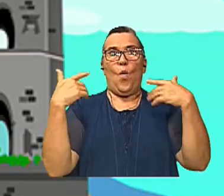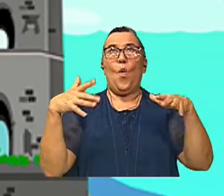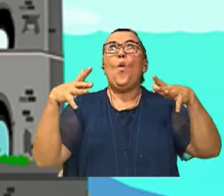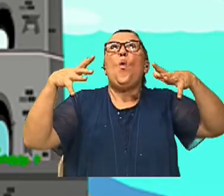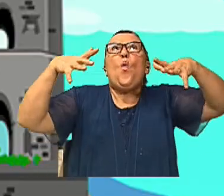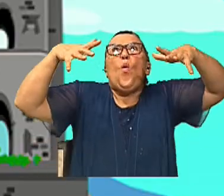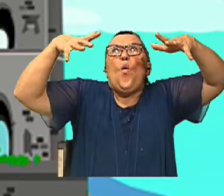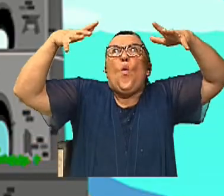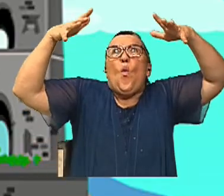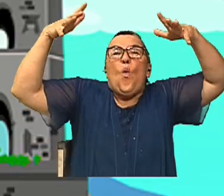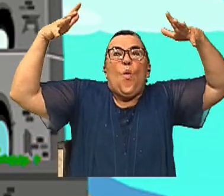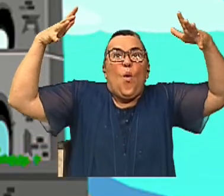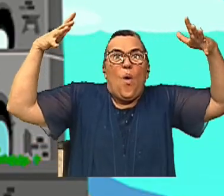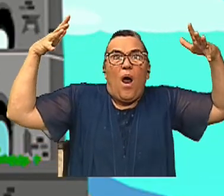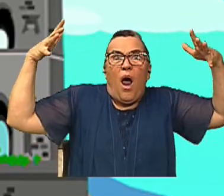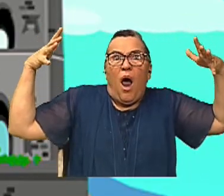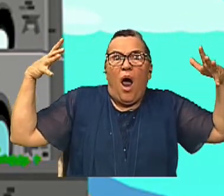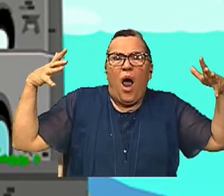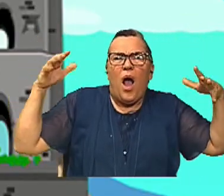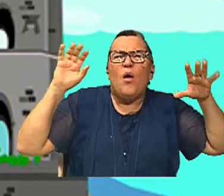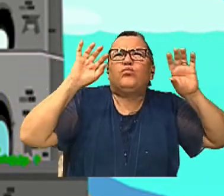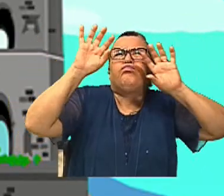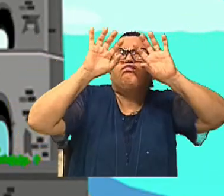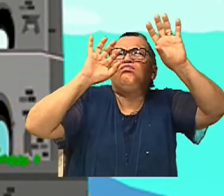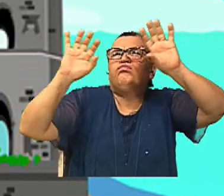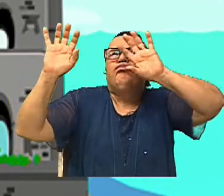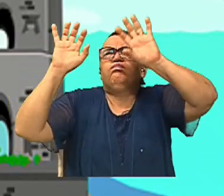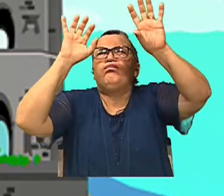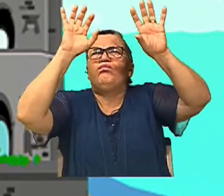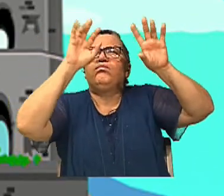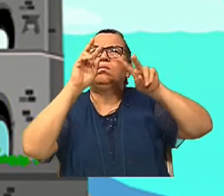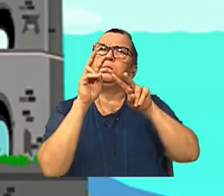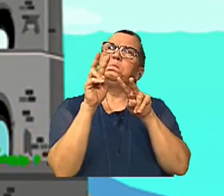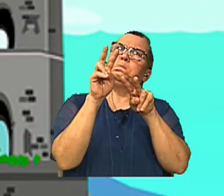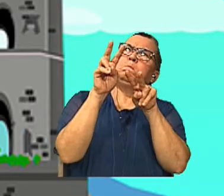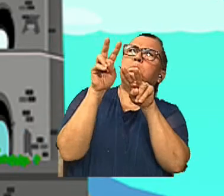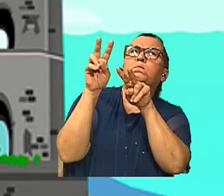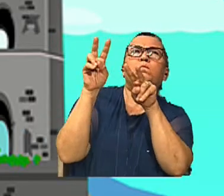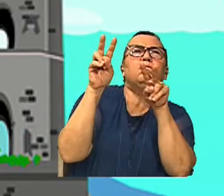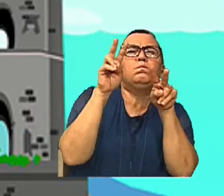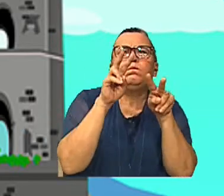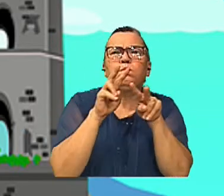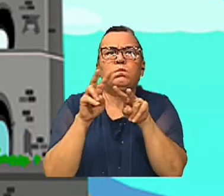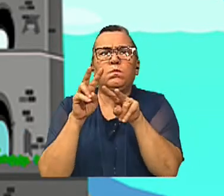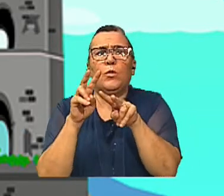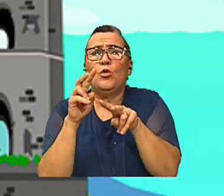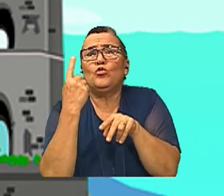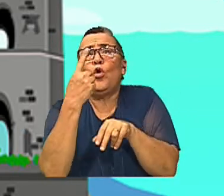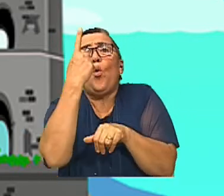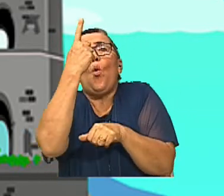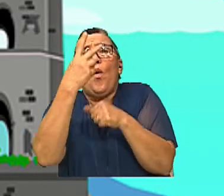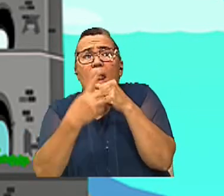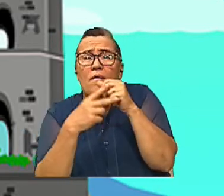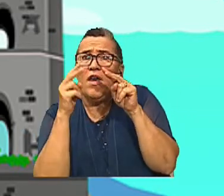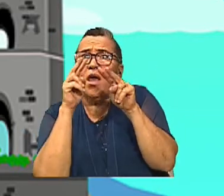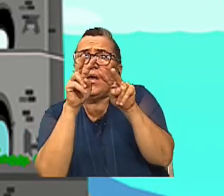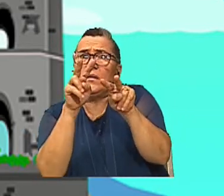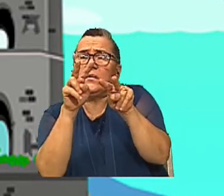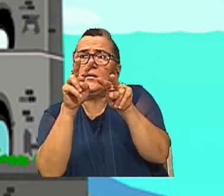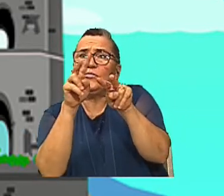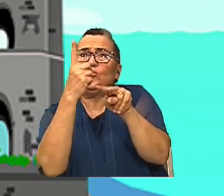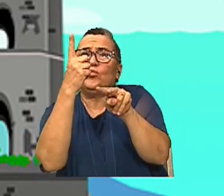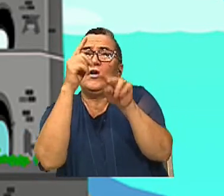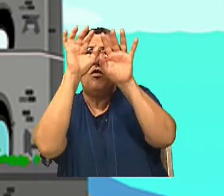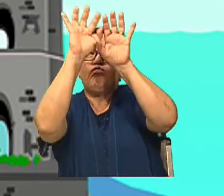size. It was cloudy while they were there, and Lauren was only able to see the volcano